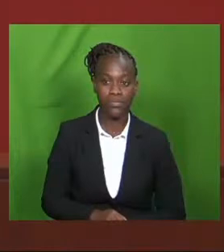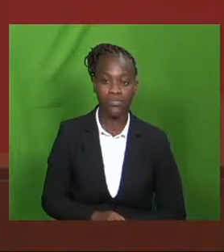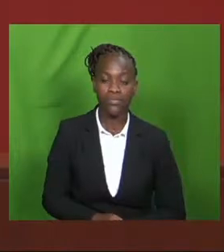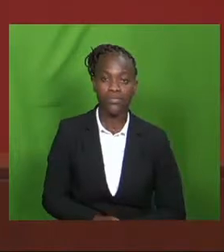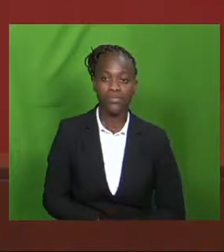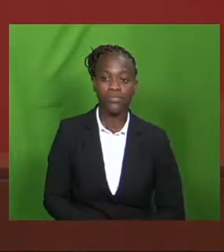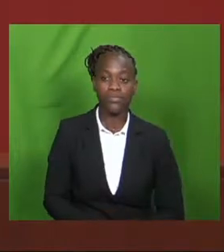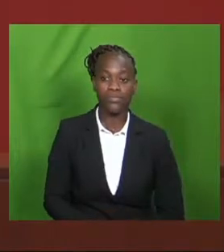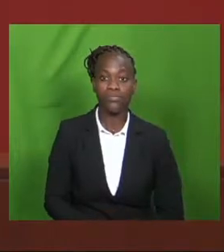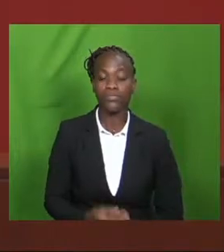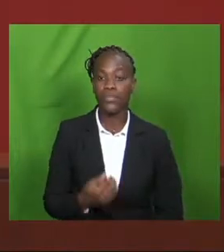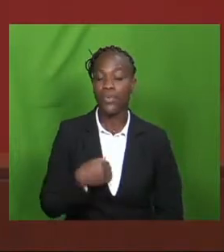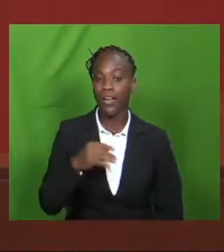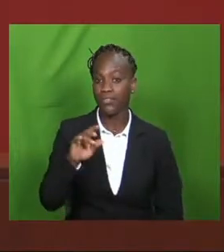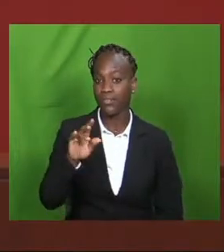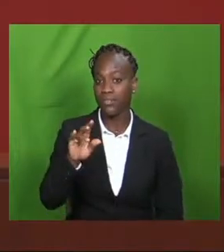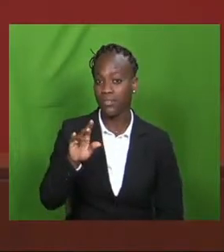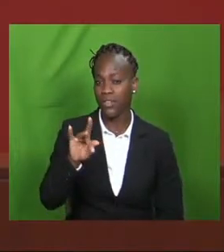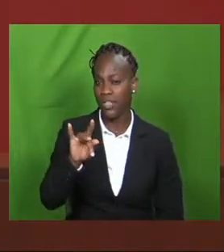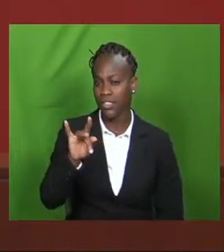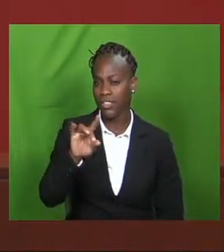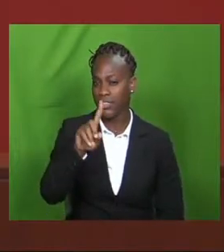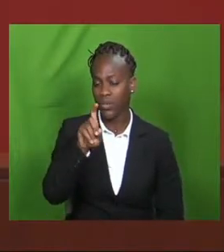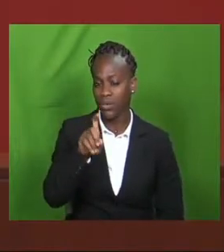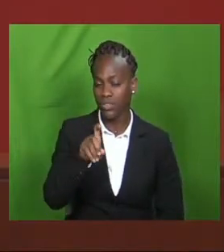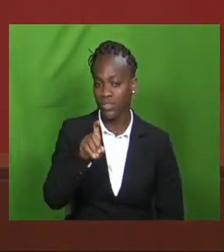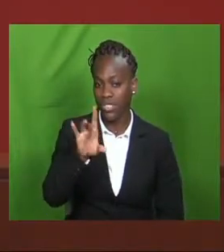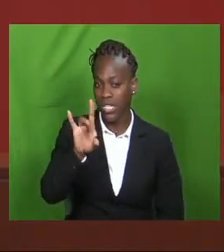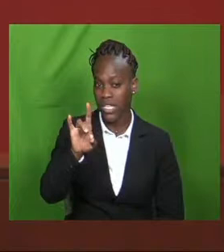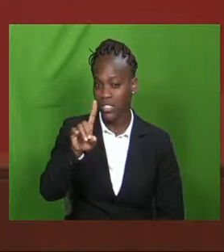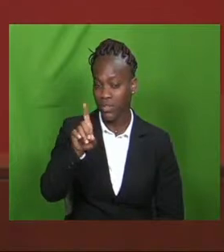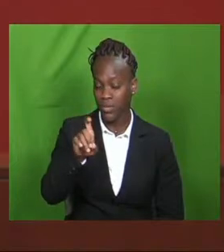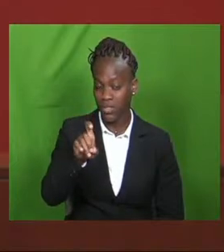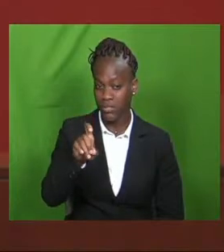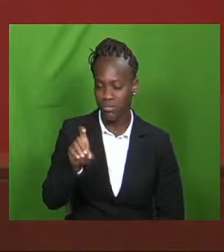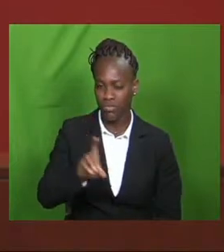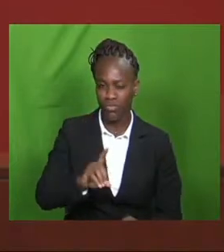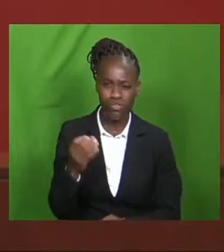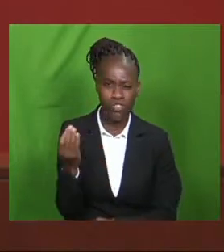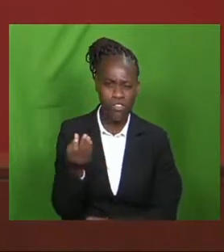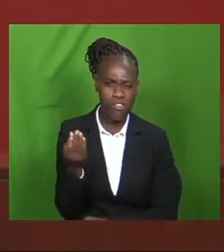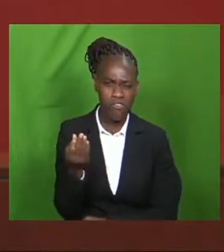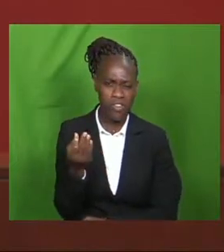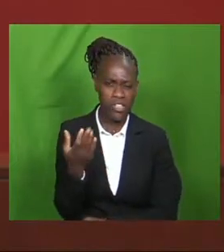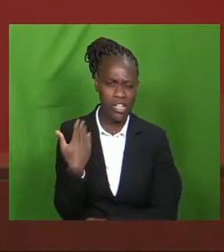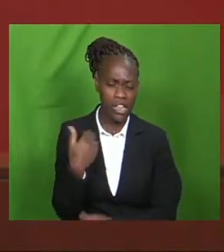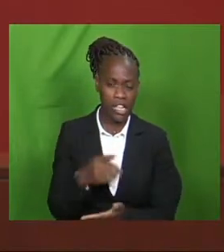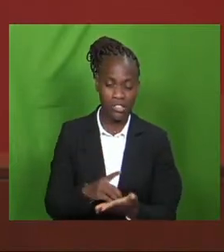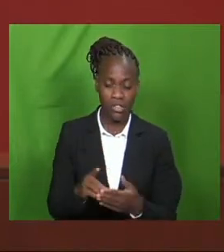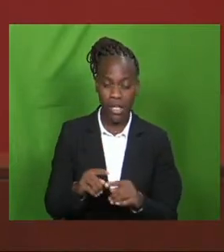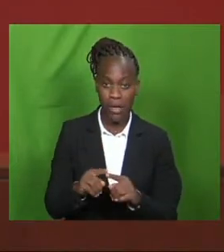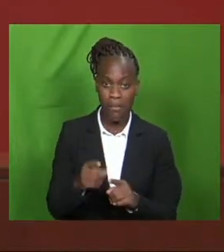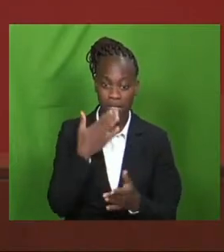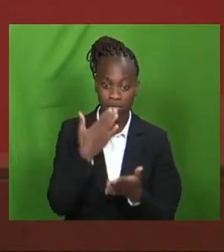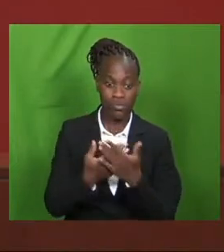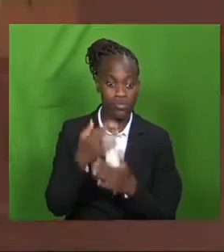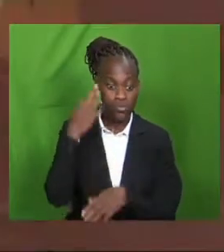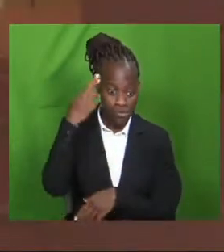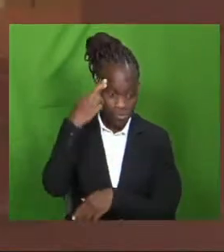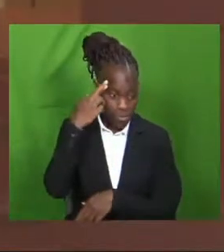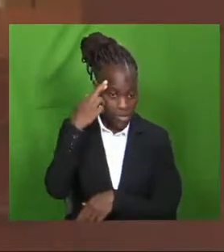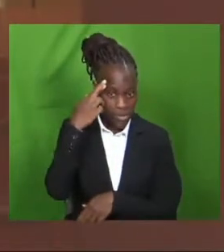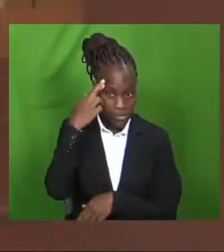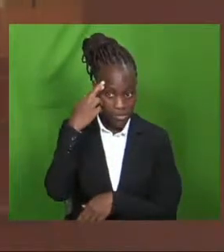We have 8 questions. They should have been taken on Friday, but for good reason,